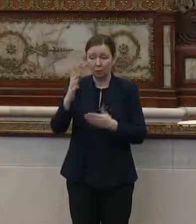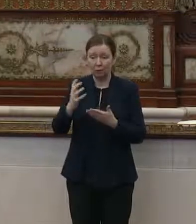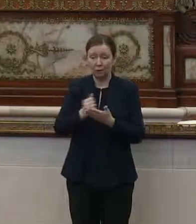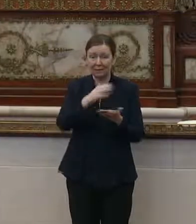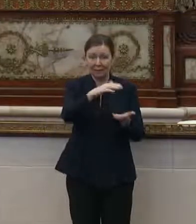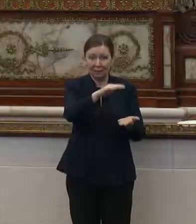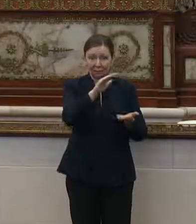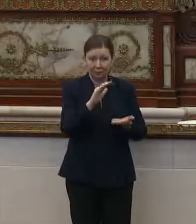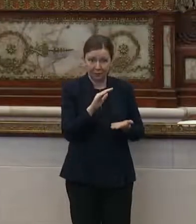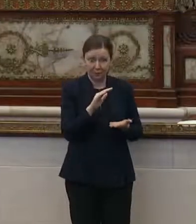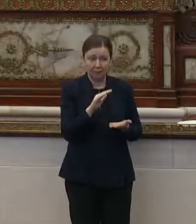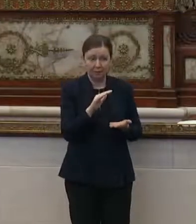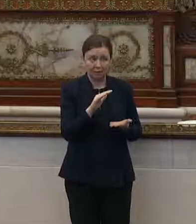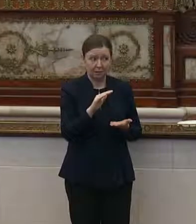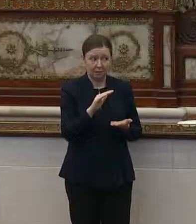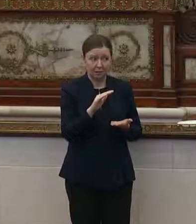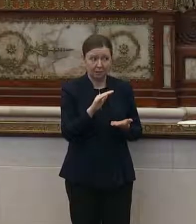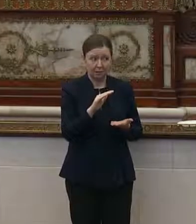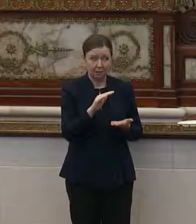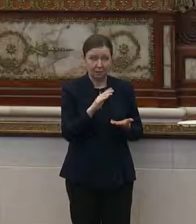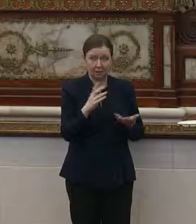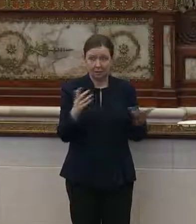receive